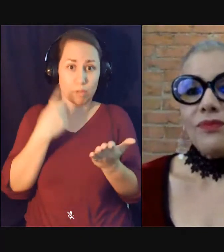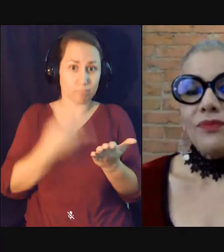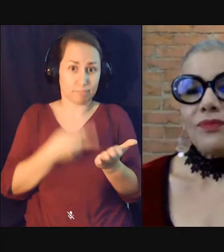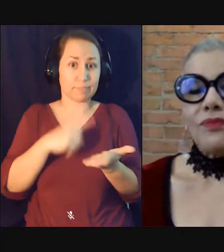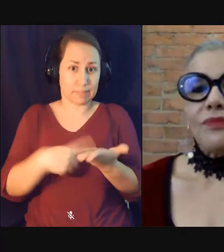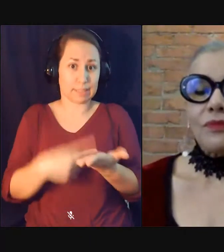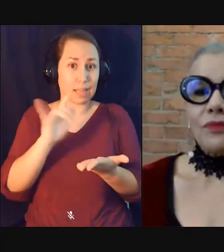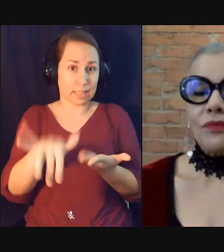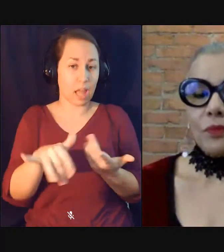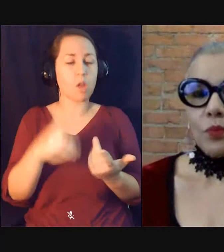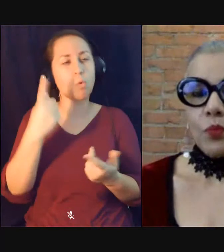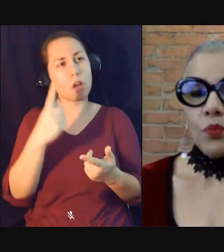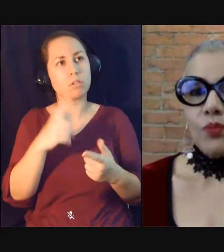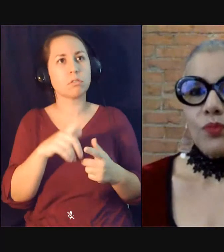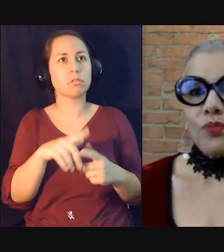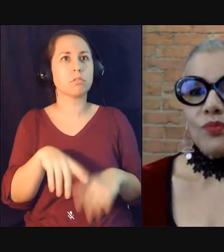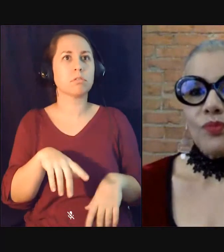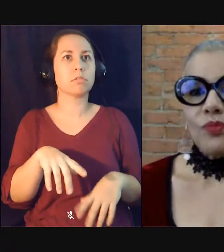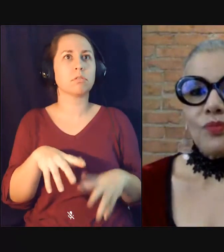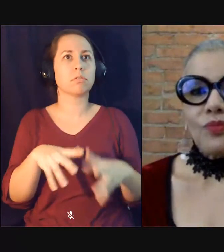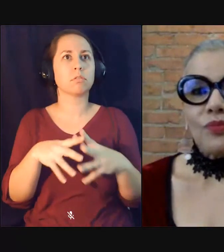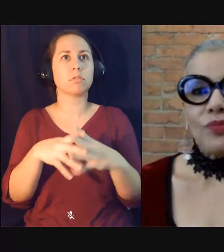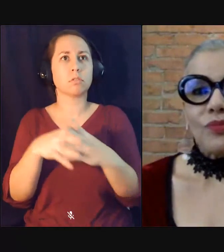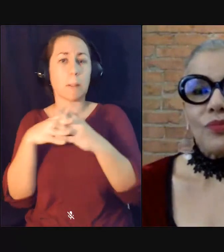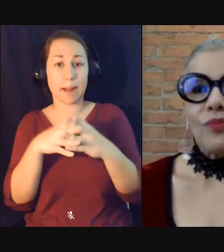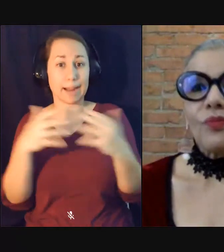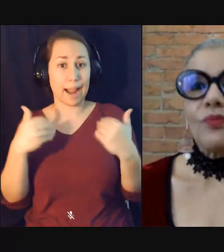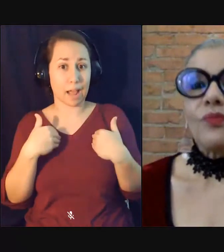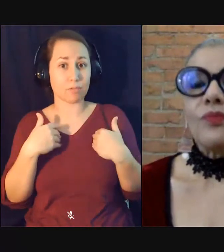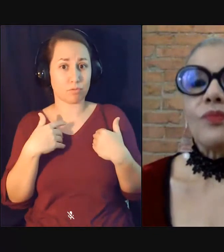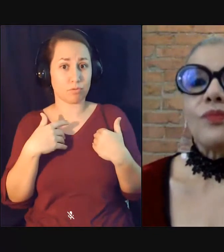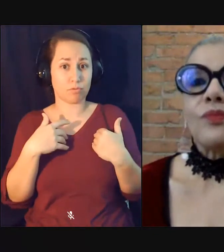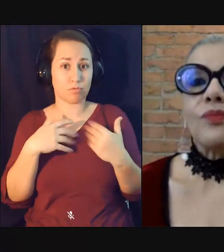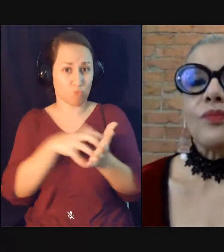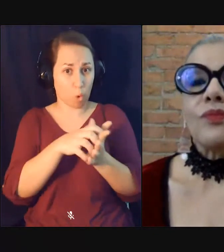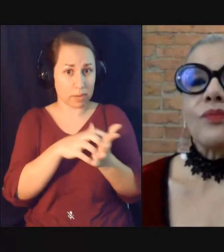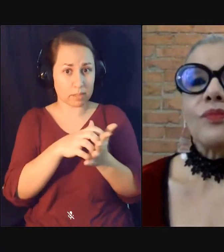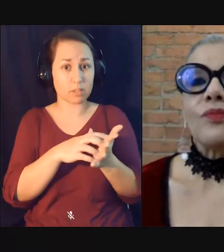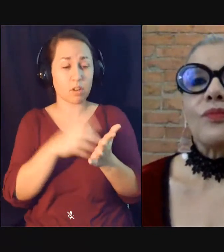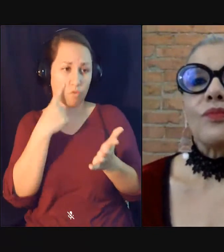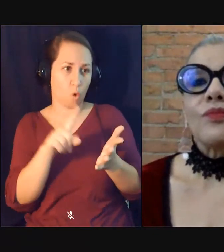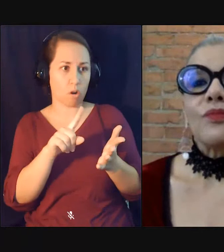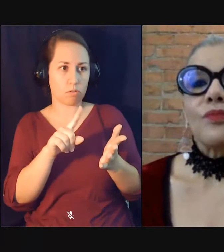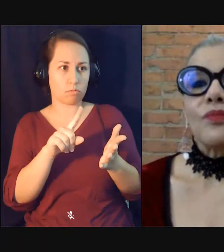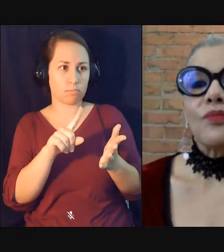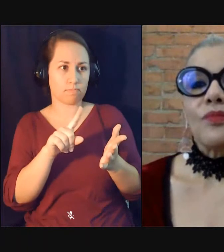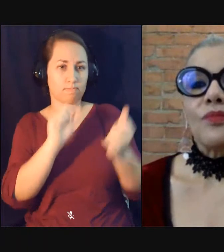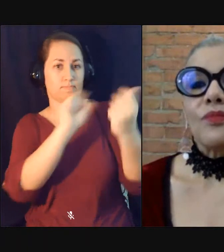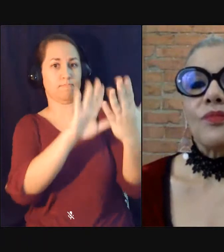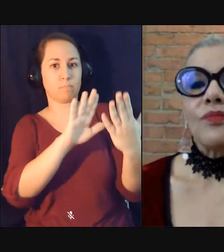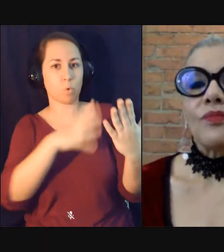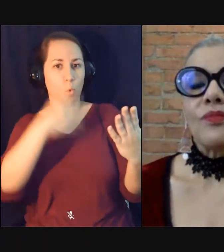vulnerabilities that America has towards recognizing and facing down the white power movement, at least those people who are